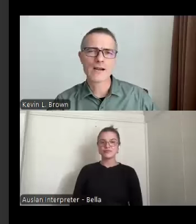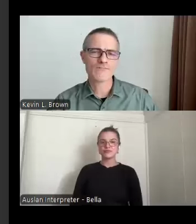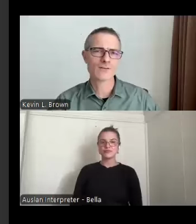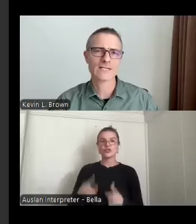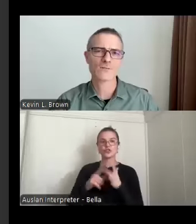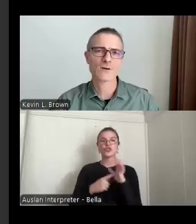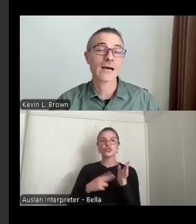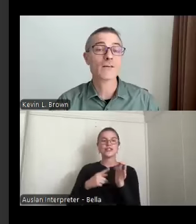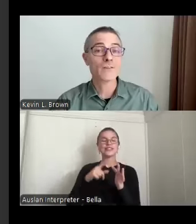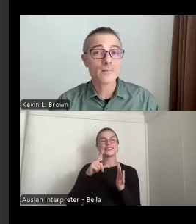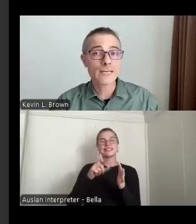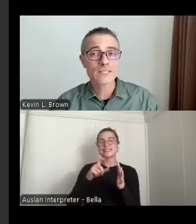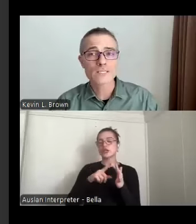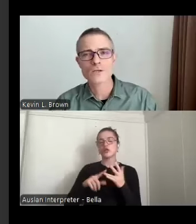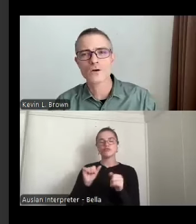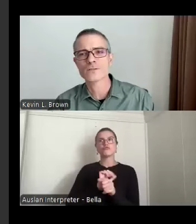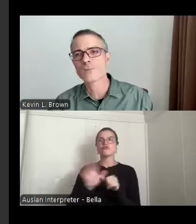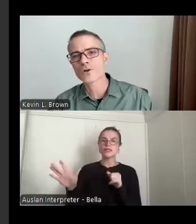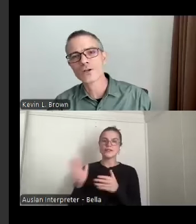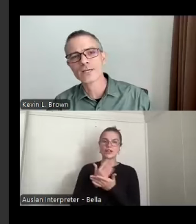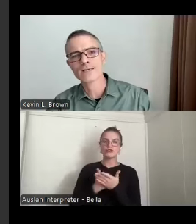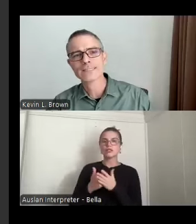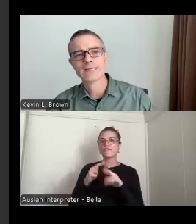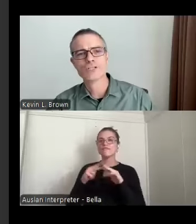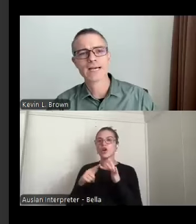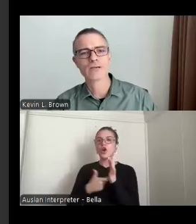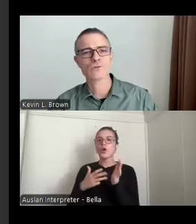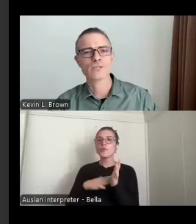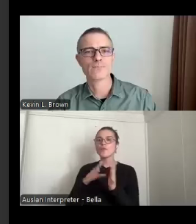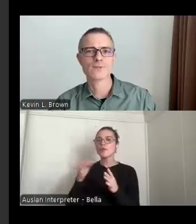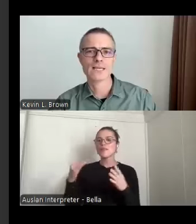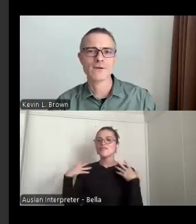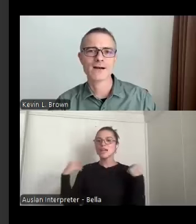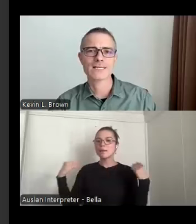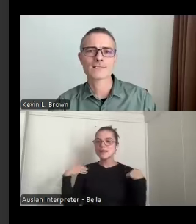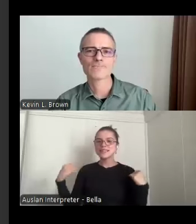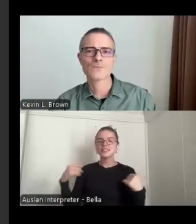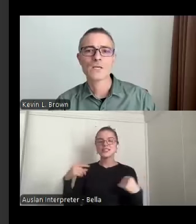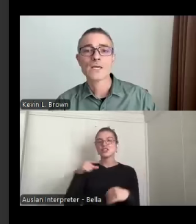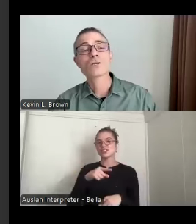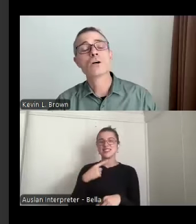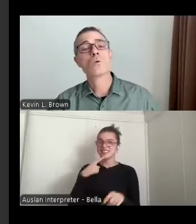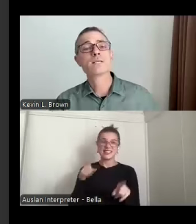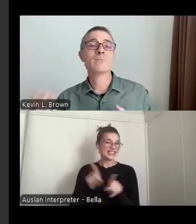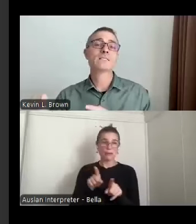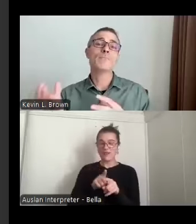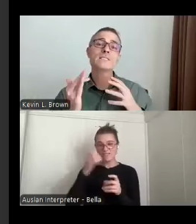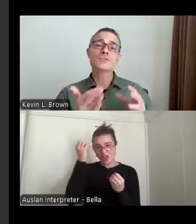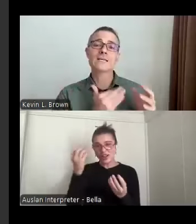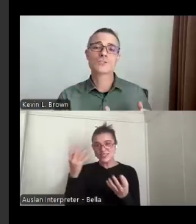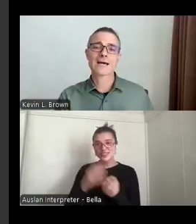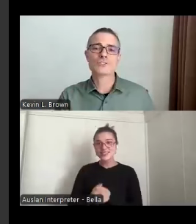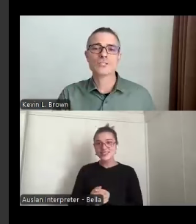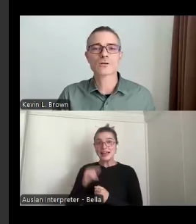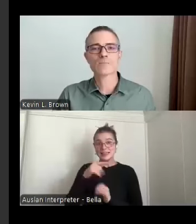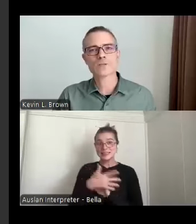of a great fundraising firm out of the Philippines. It's called Smarter Good, and she echoes the same advice. And so what this means in